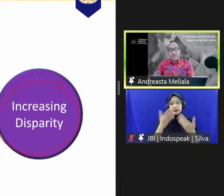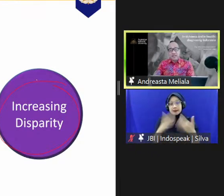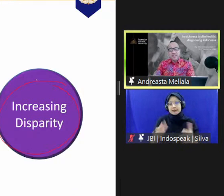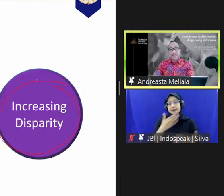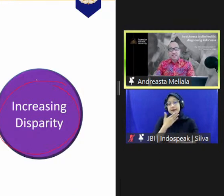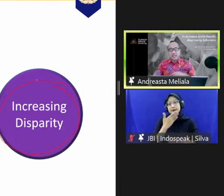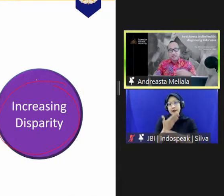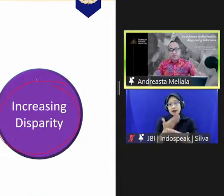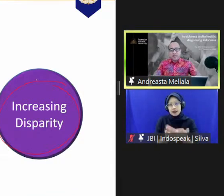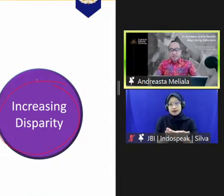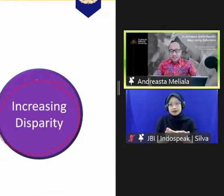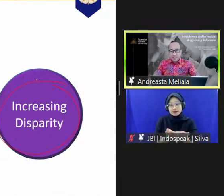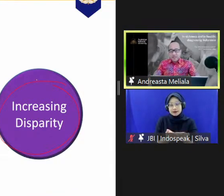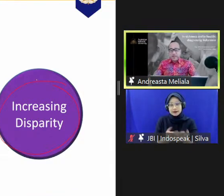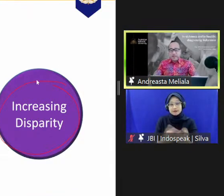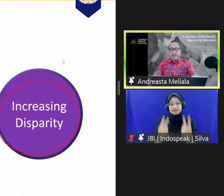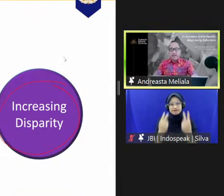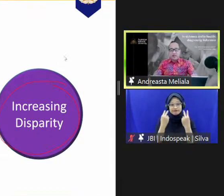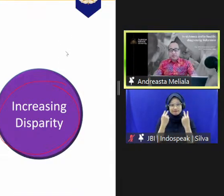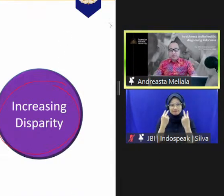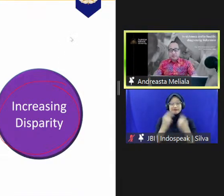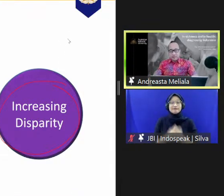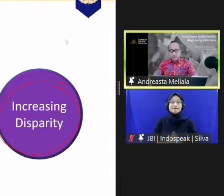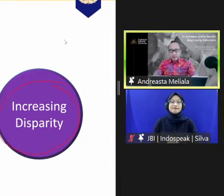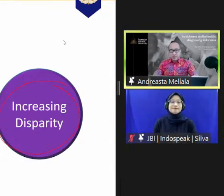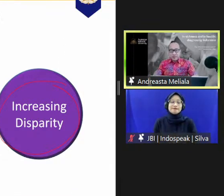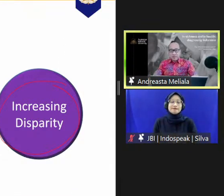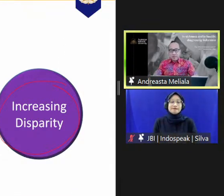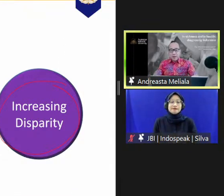kind attention. Thank you, Elena.